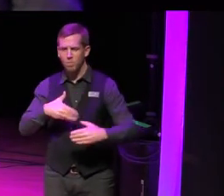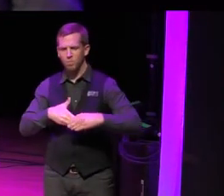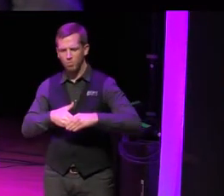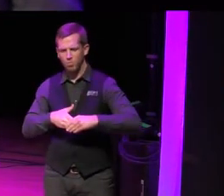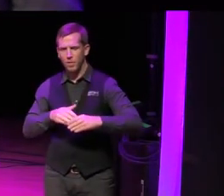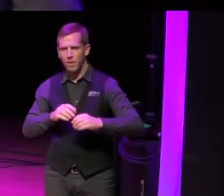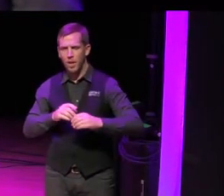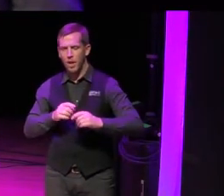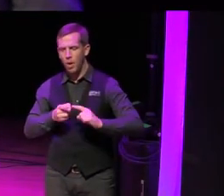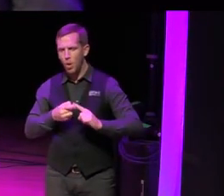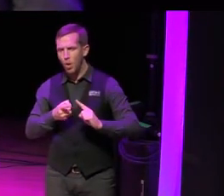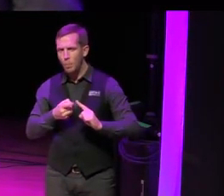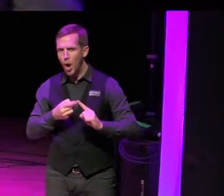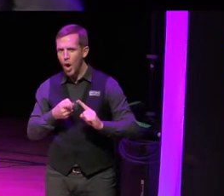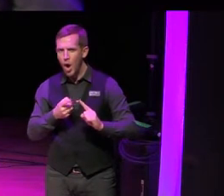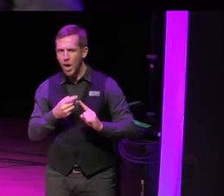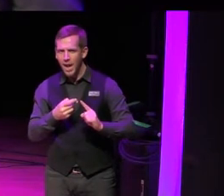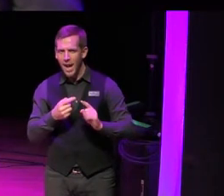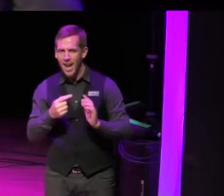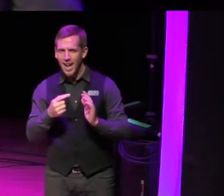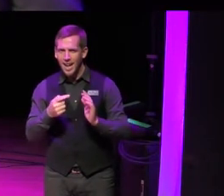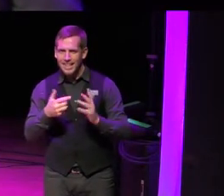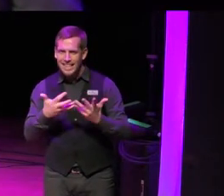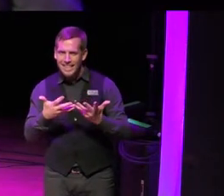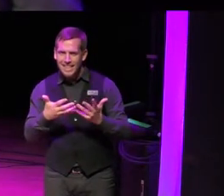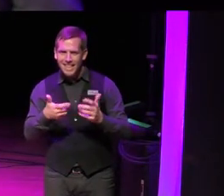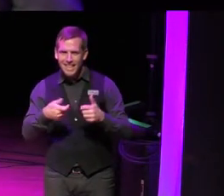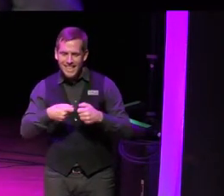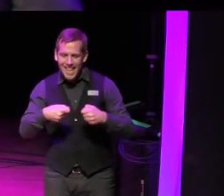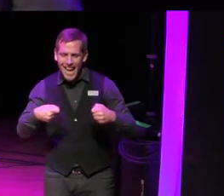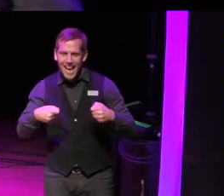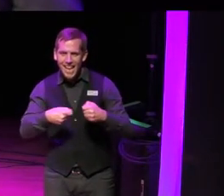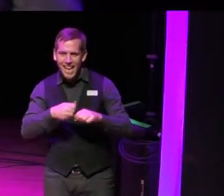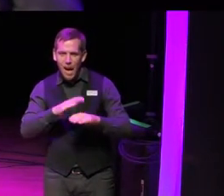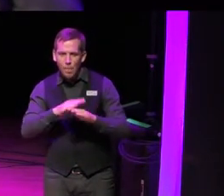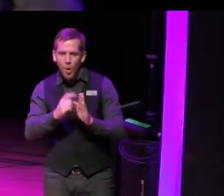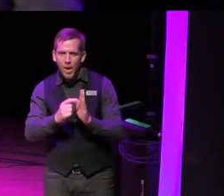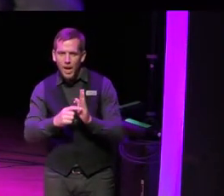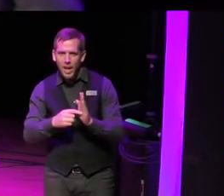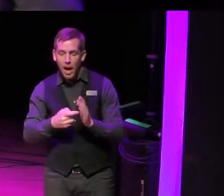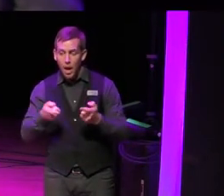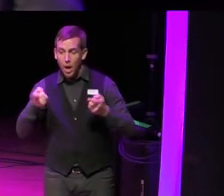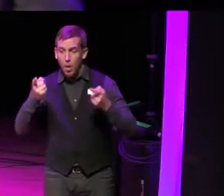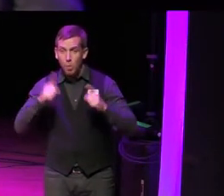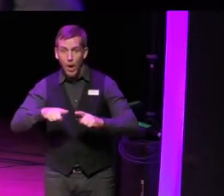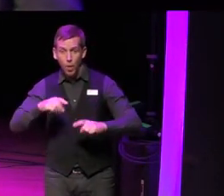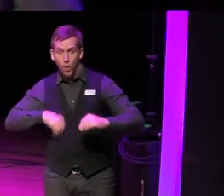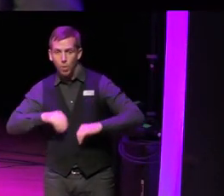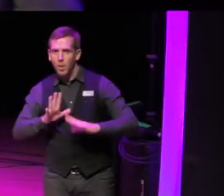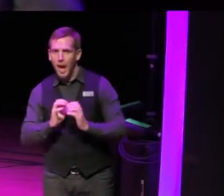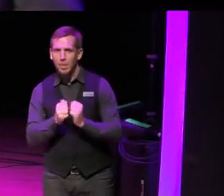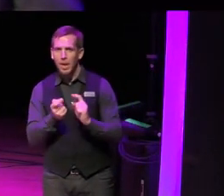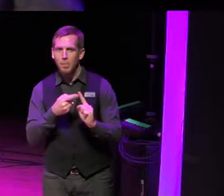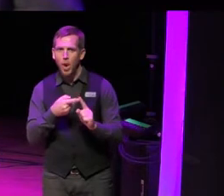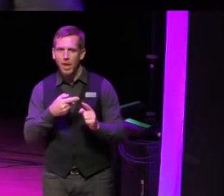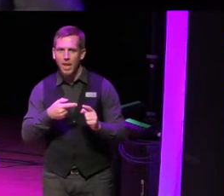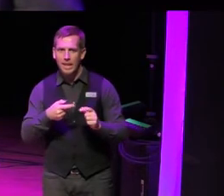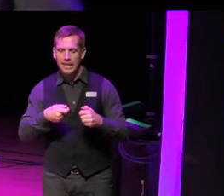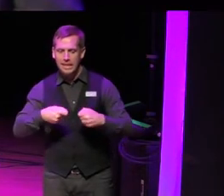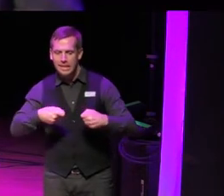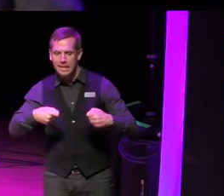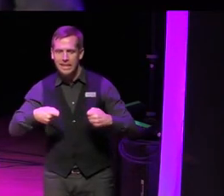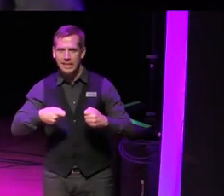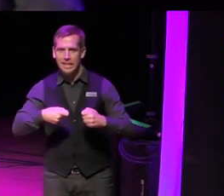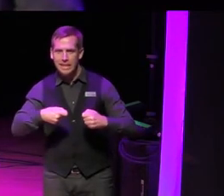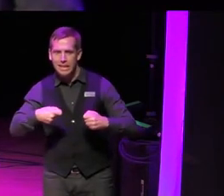bending the rules a little bit. And I don't think it's mainly for personal gain in the first place, but it's a non-good governance